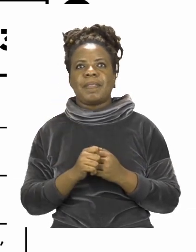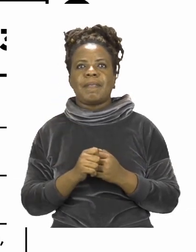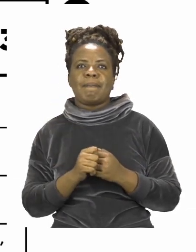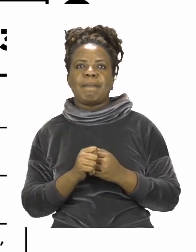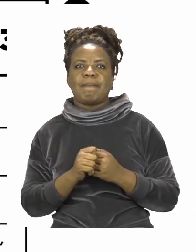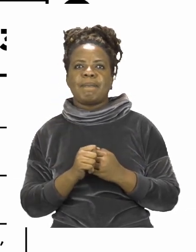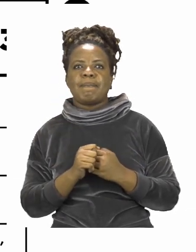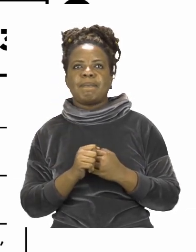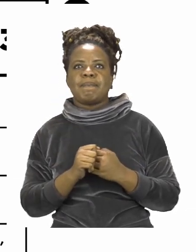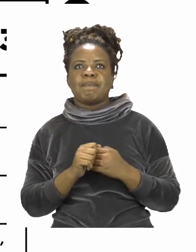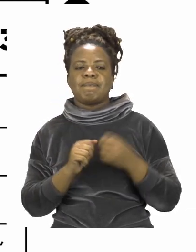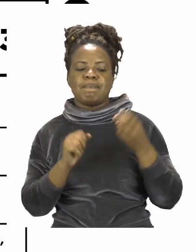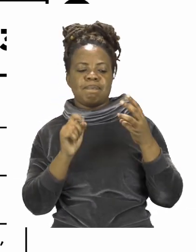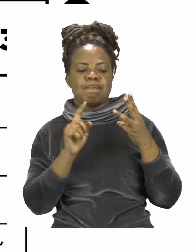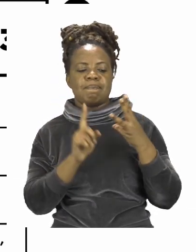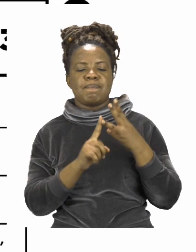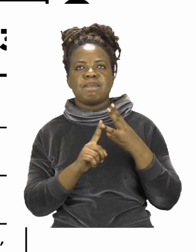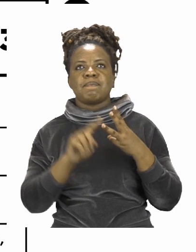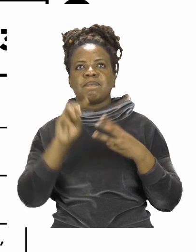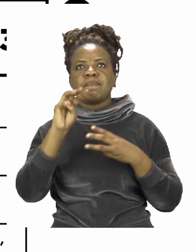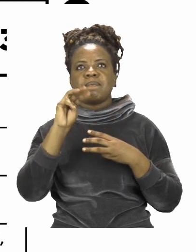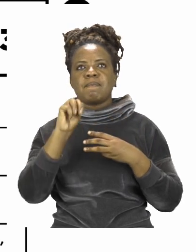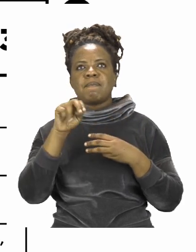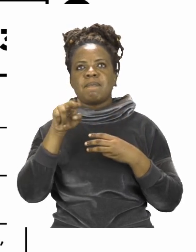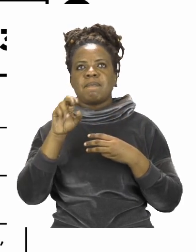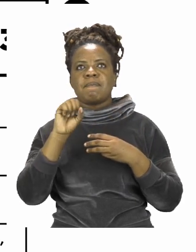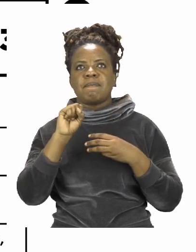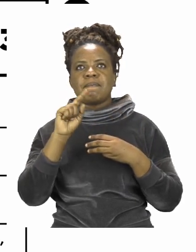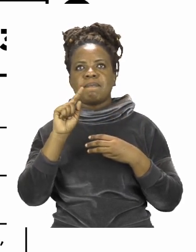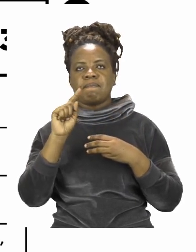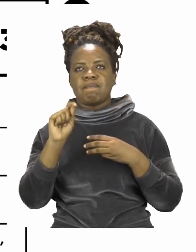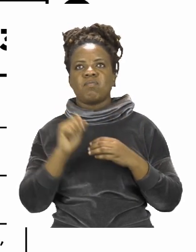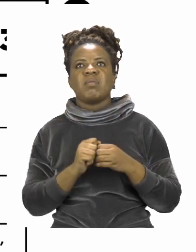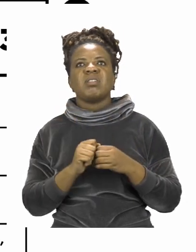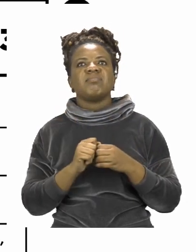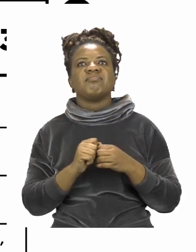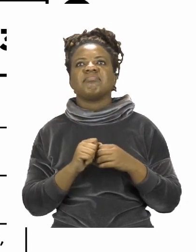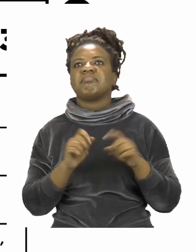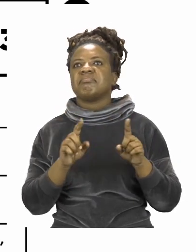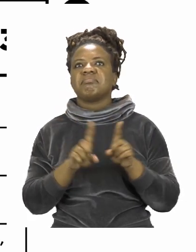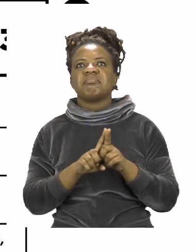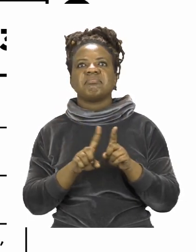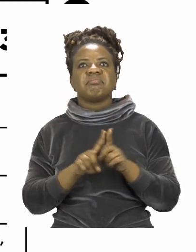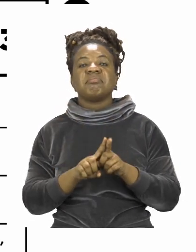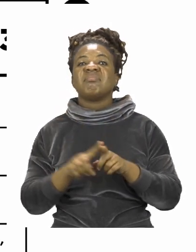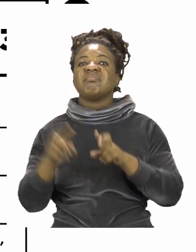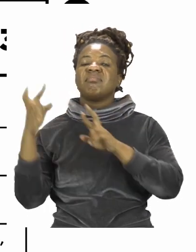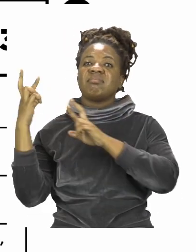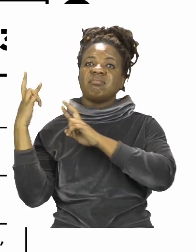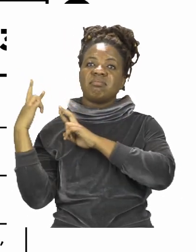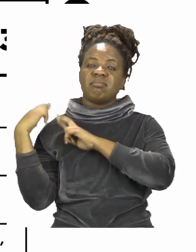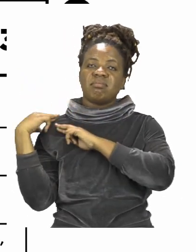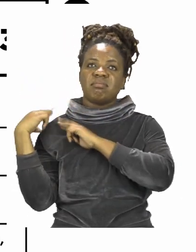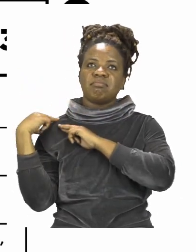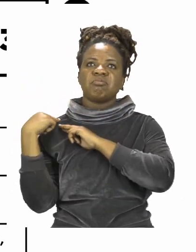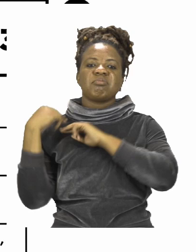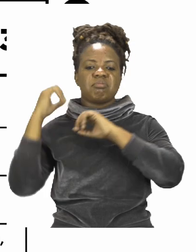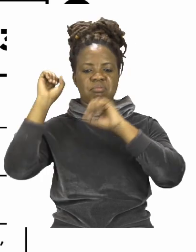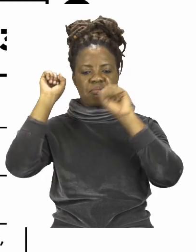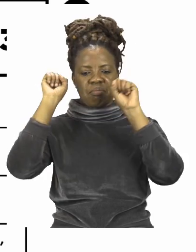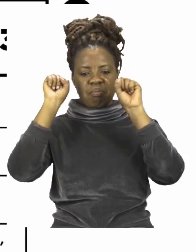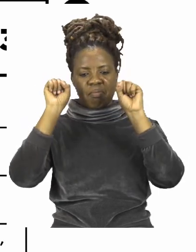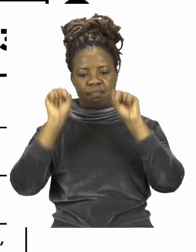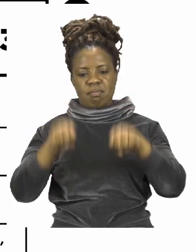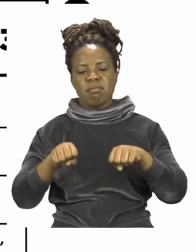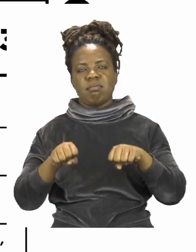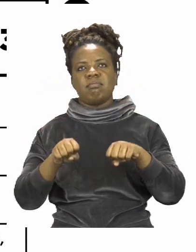When we use the word must, we are talking about obligation, which means it's something you have to do. Must can also